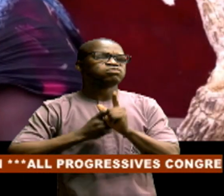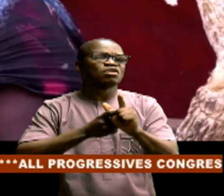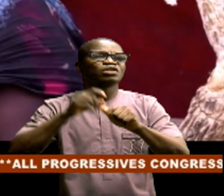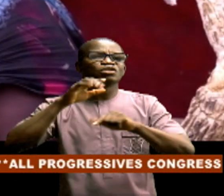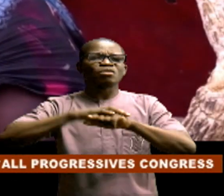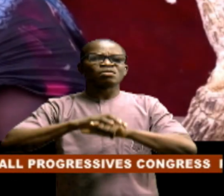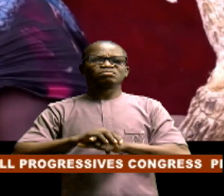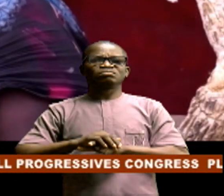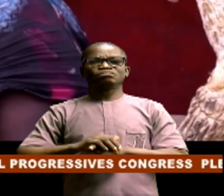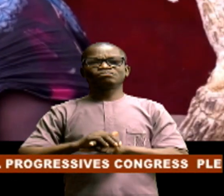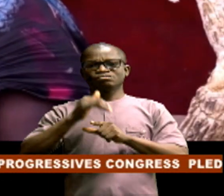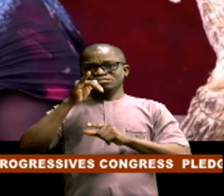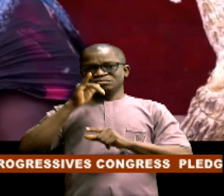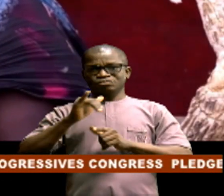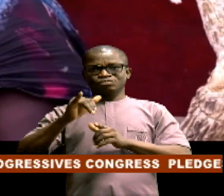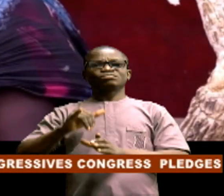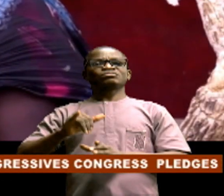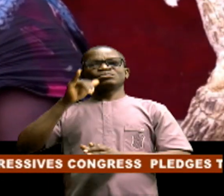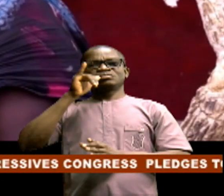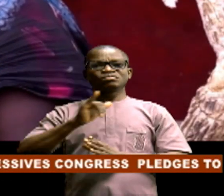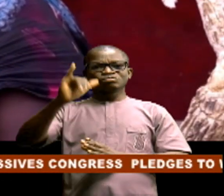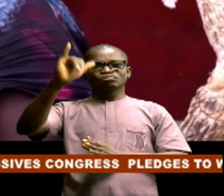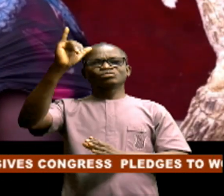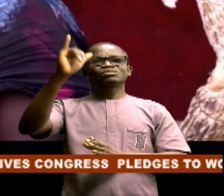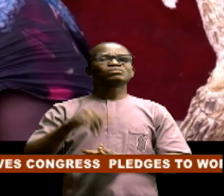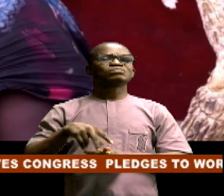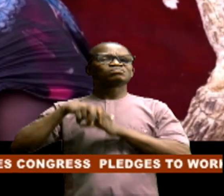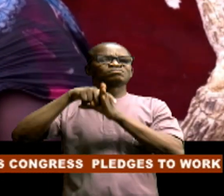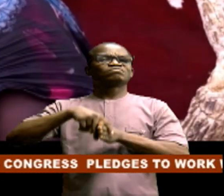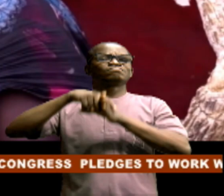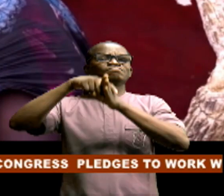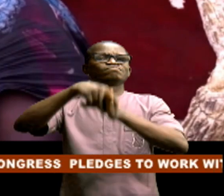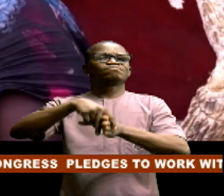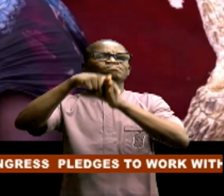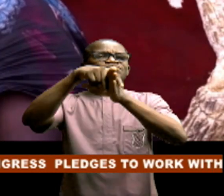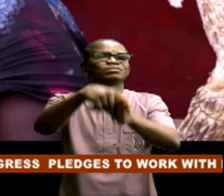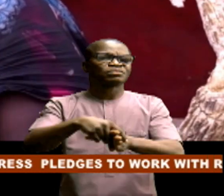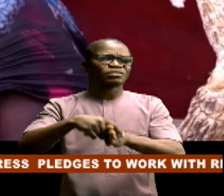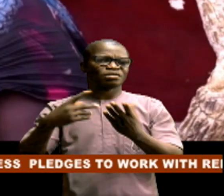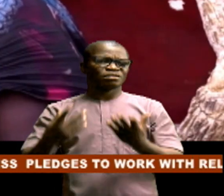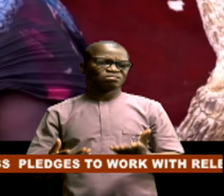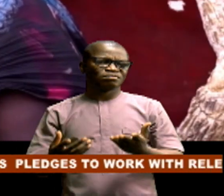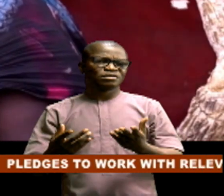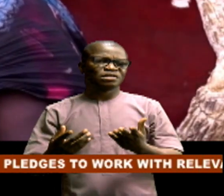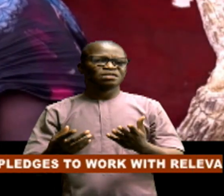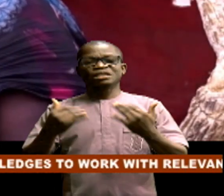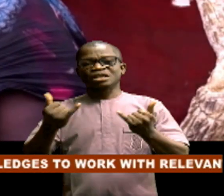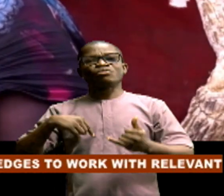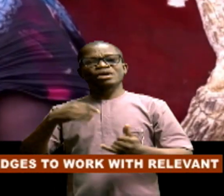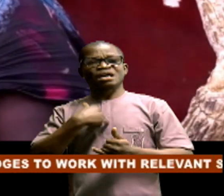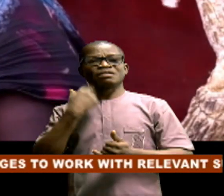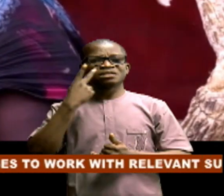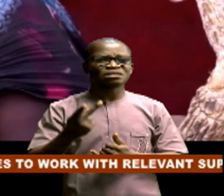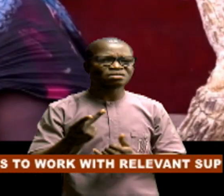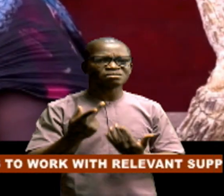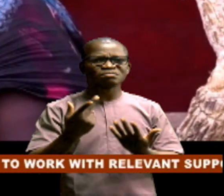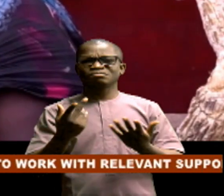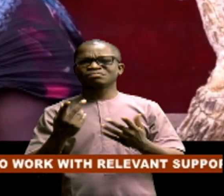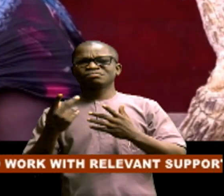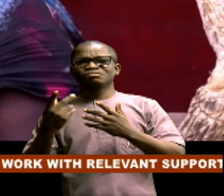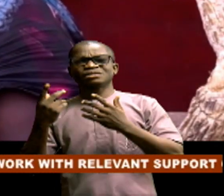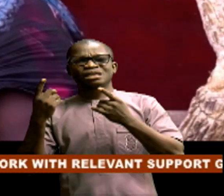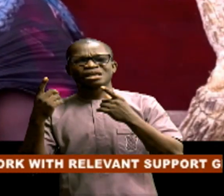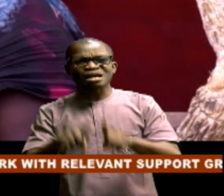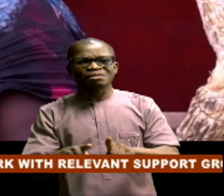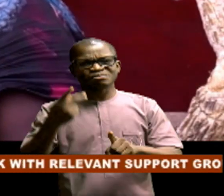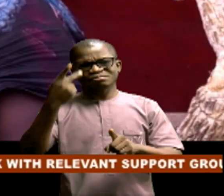come here. I got separated from my 7 children and I can't find them. We have seen parents massacred by Arab